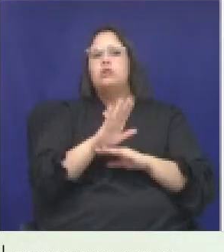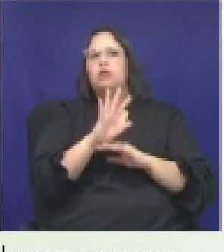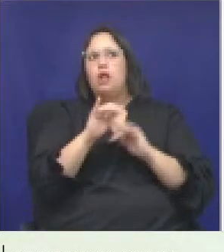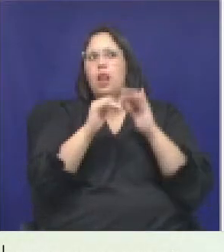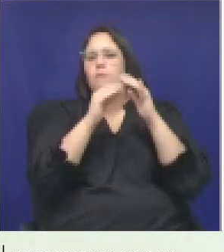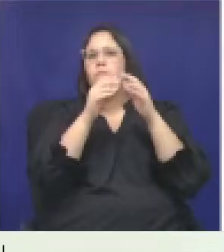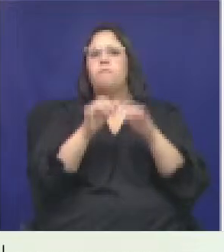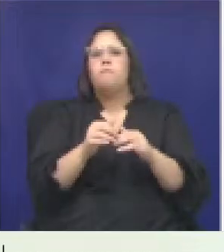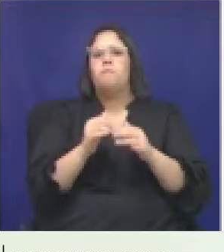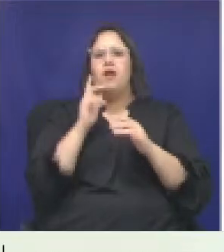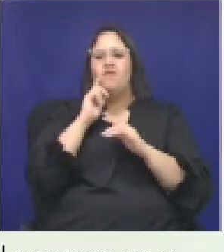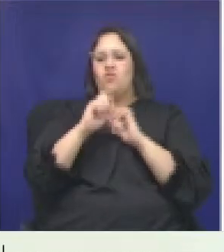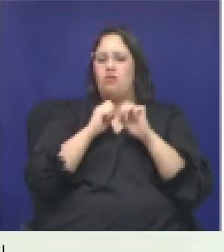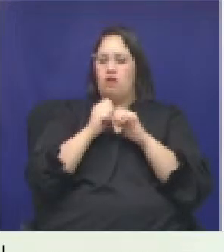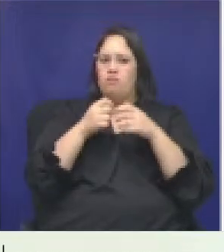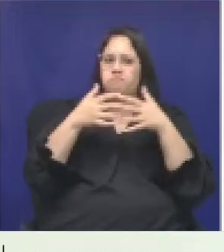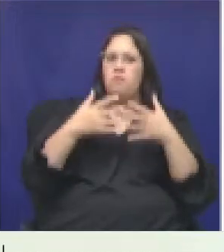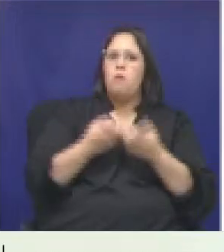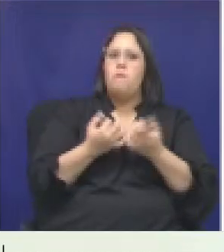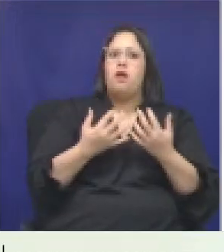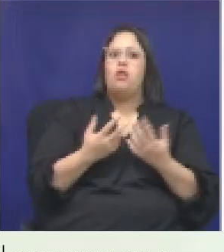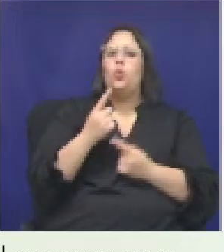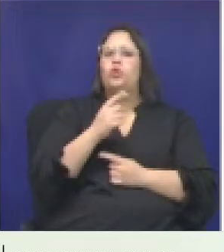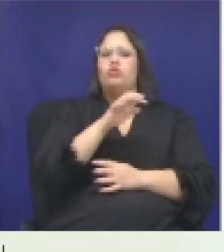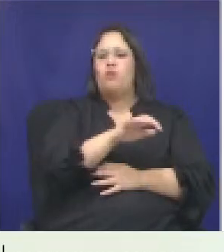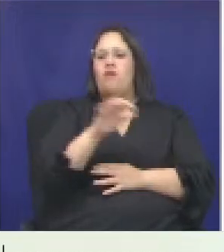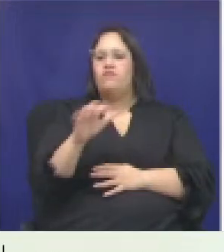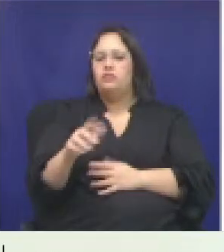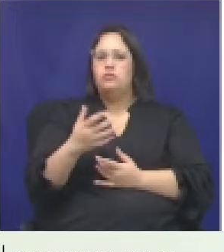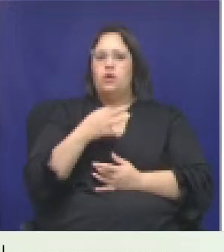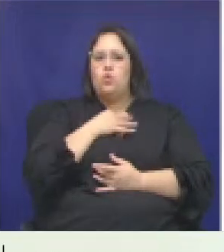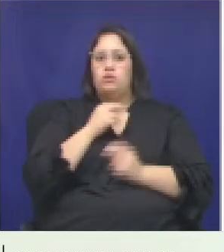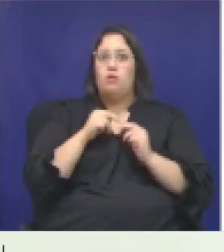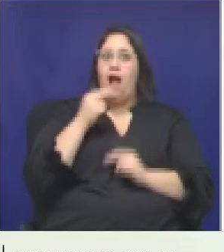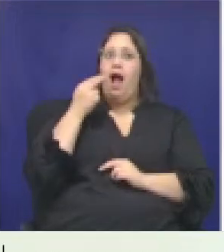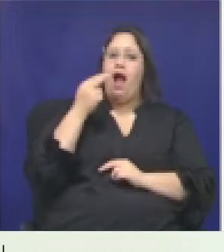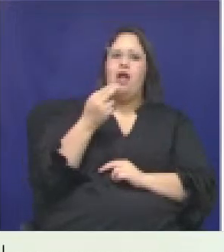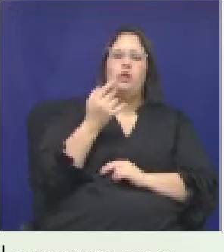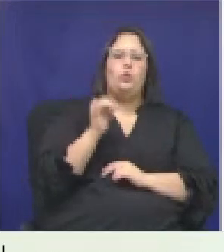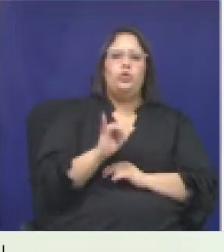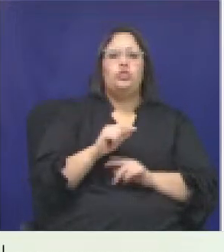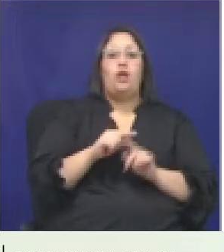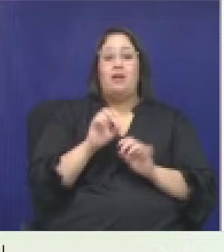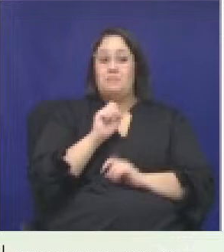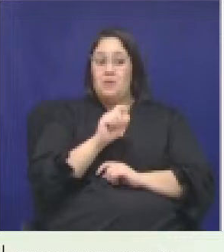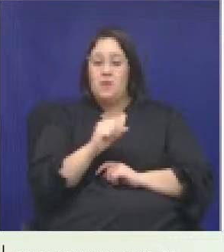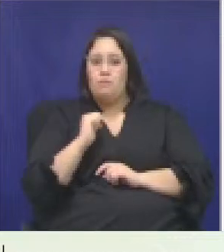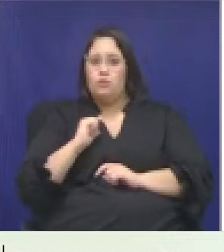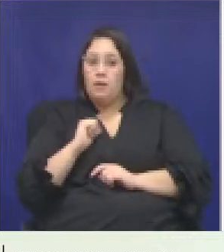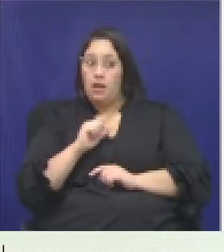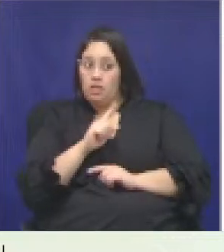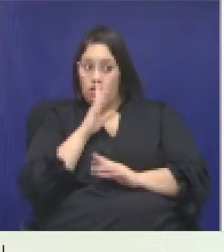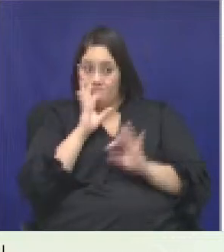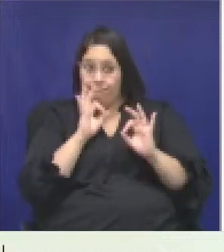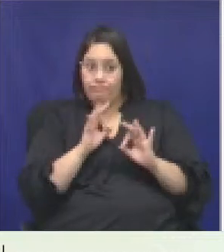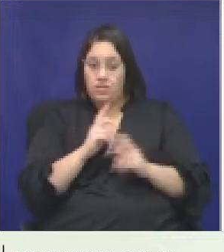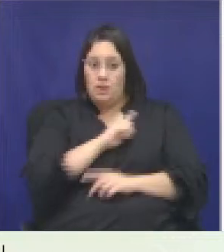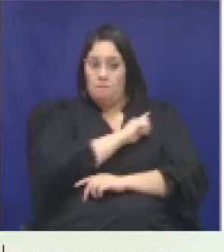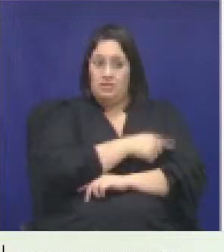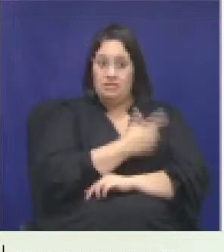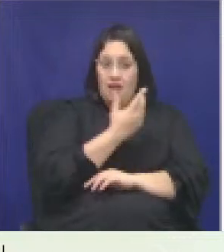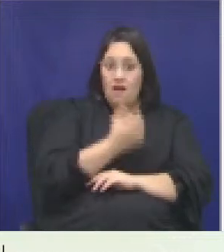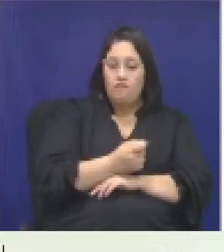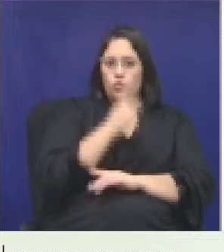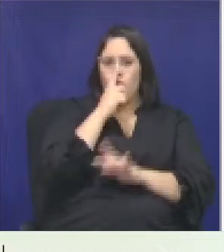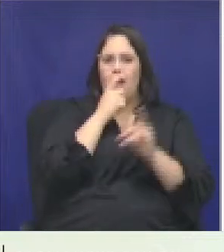accumulating per annum? Which provinces and municipalities are most at risk? And therefore, are those municipalities sufficiently capacitated